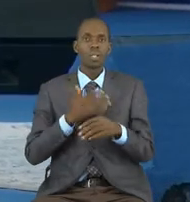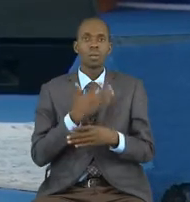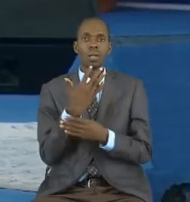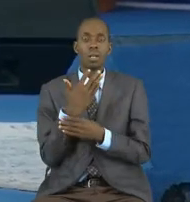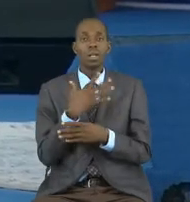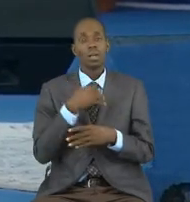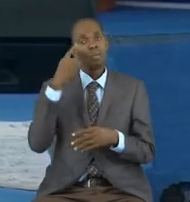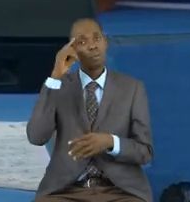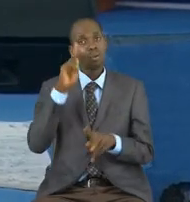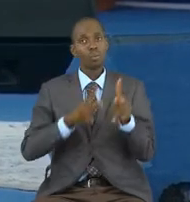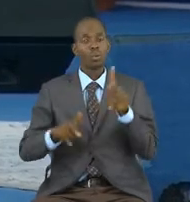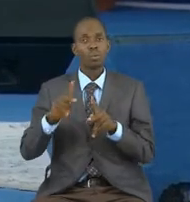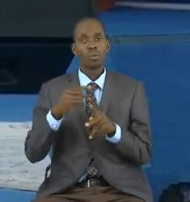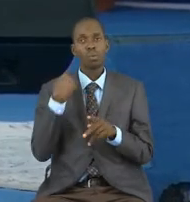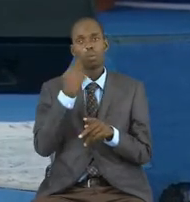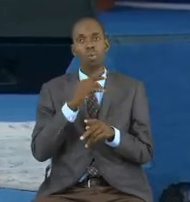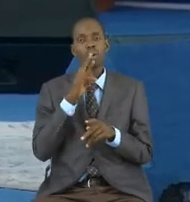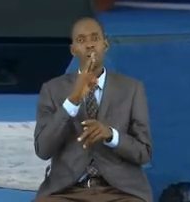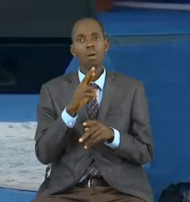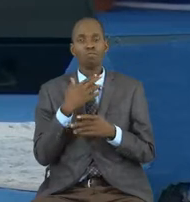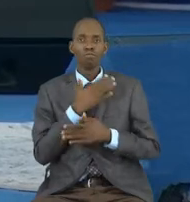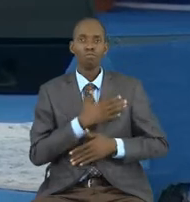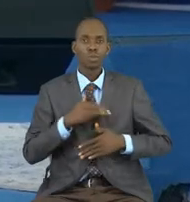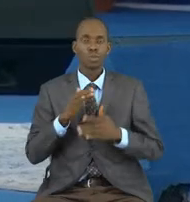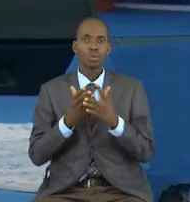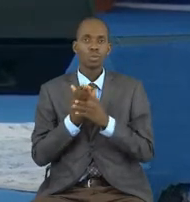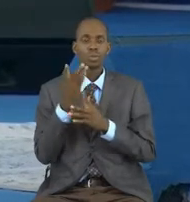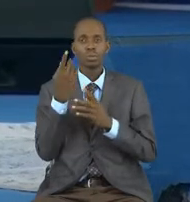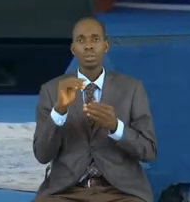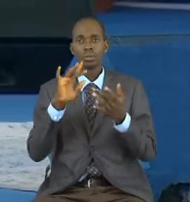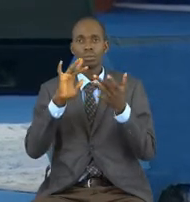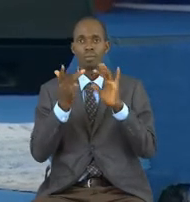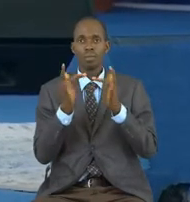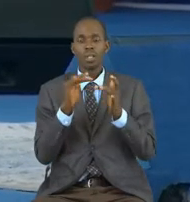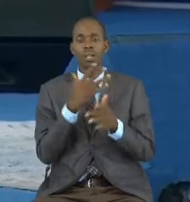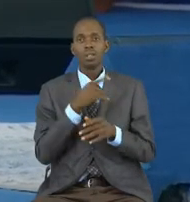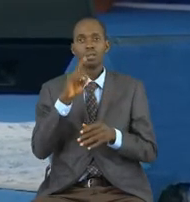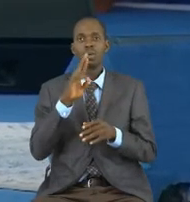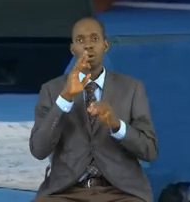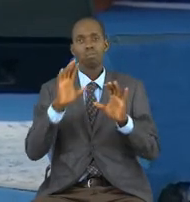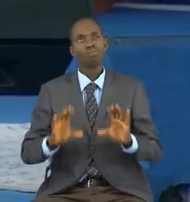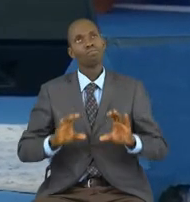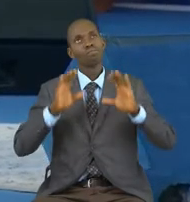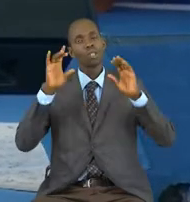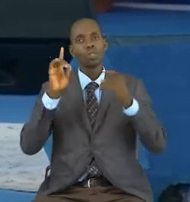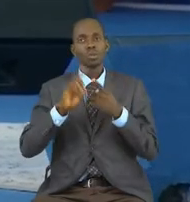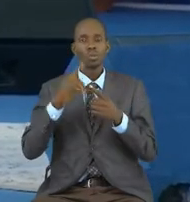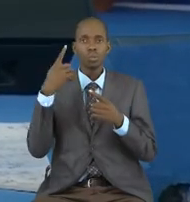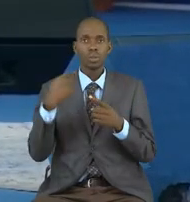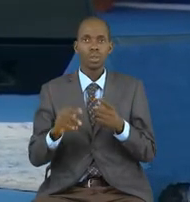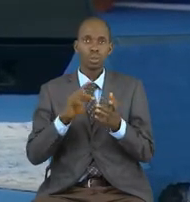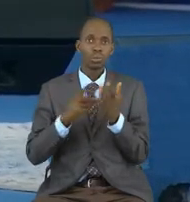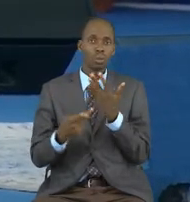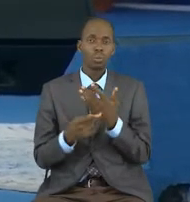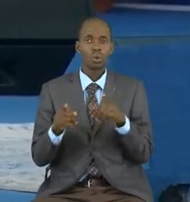online and you are committed to the crusade, as well as to the minister's professional